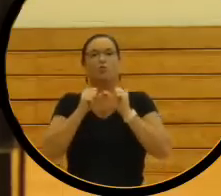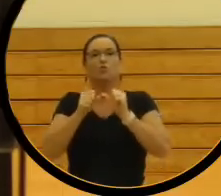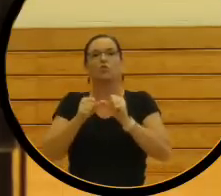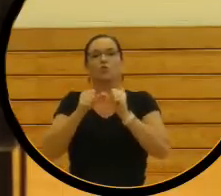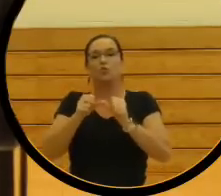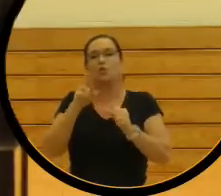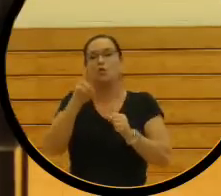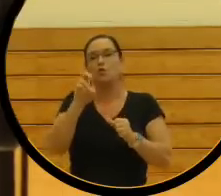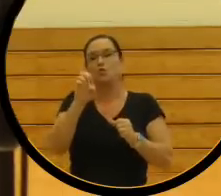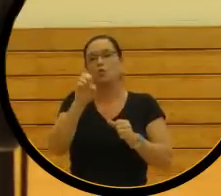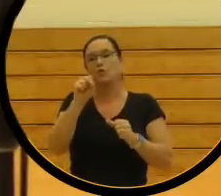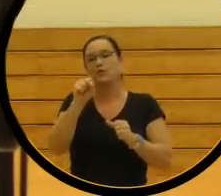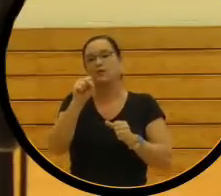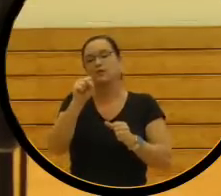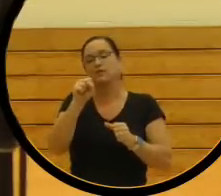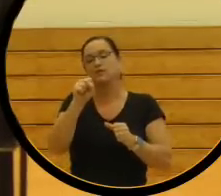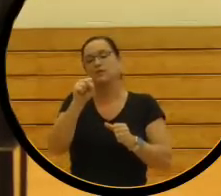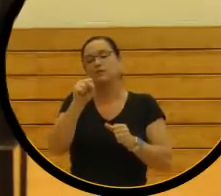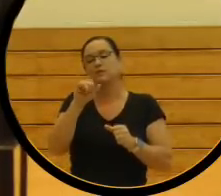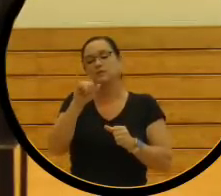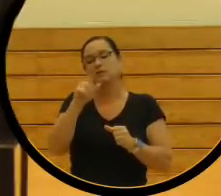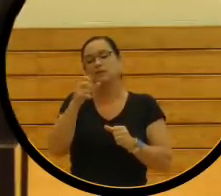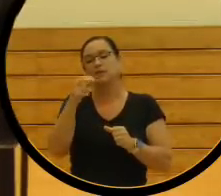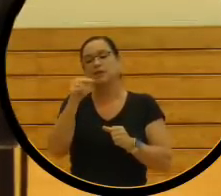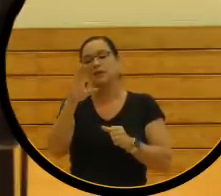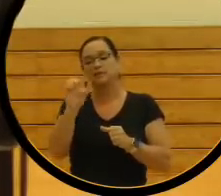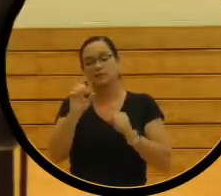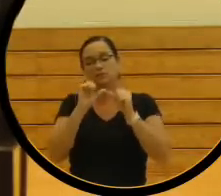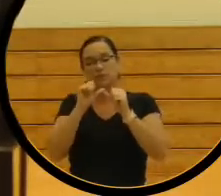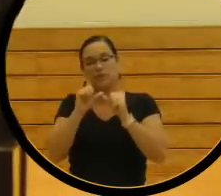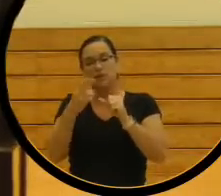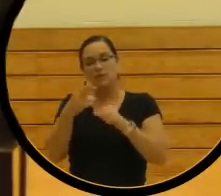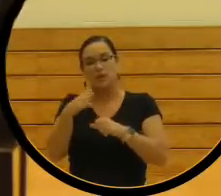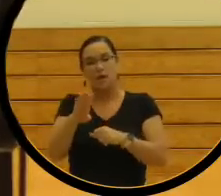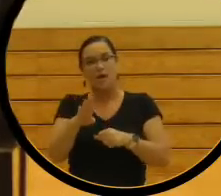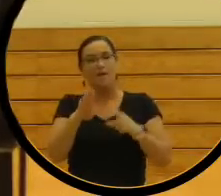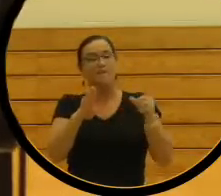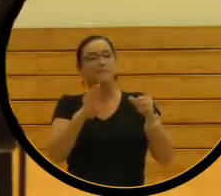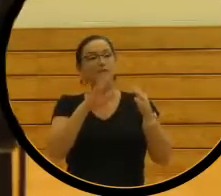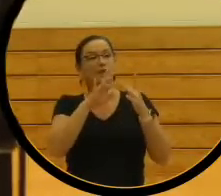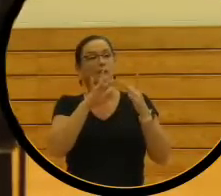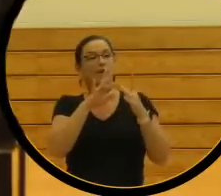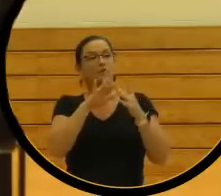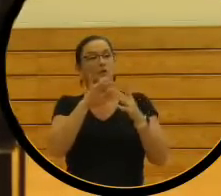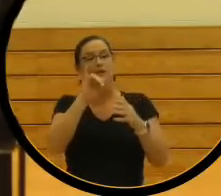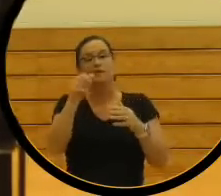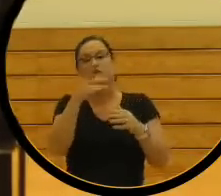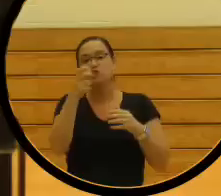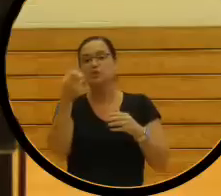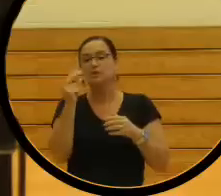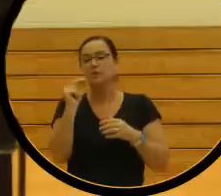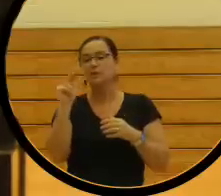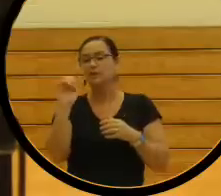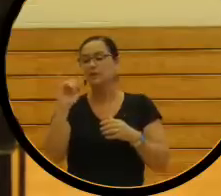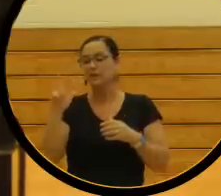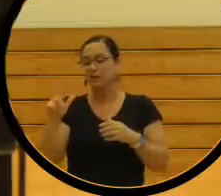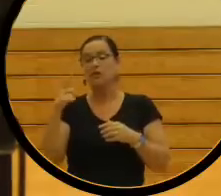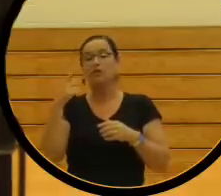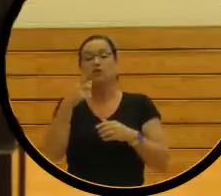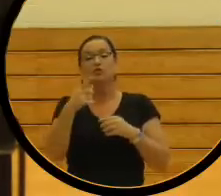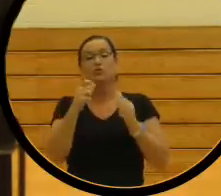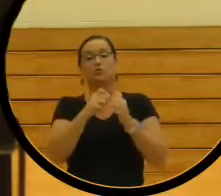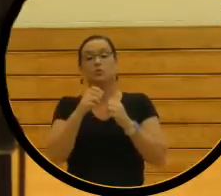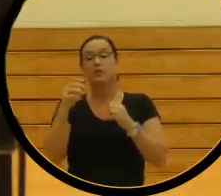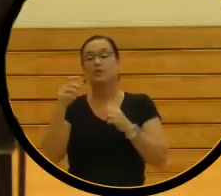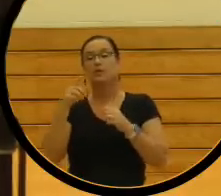hubs. Here in Pahala, our contact is Julia Neal. Out in Kau, continues to be with